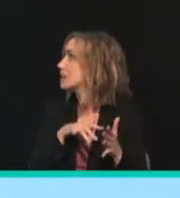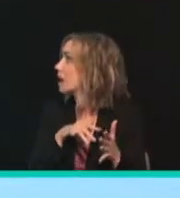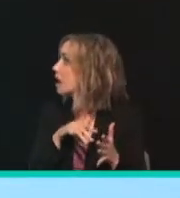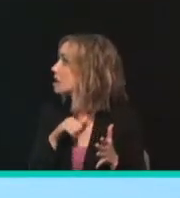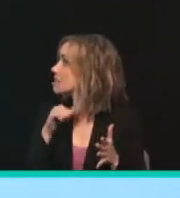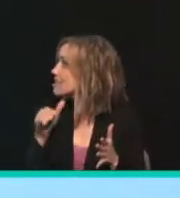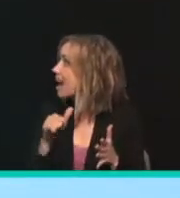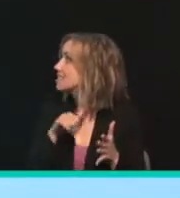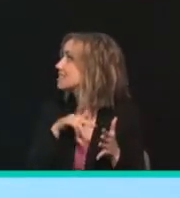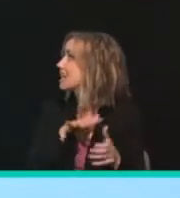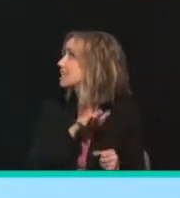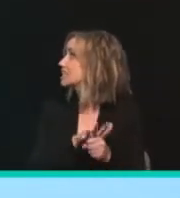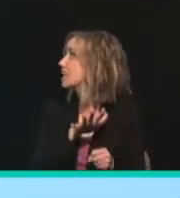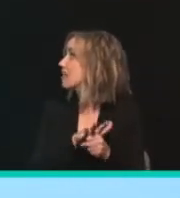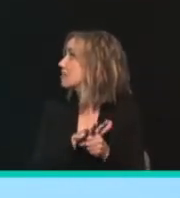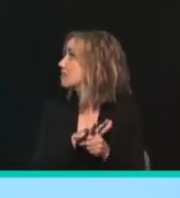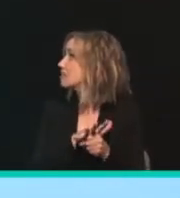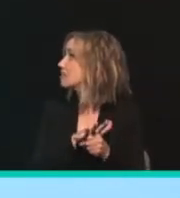option.